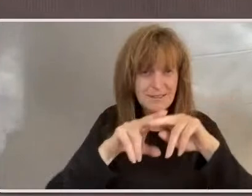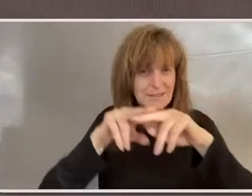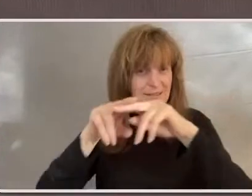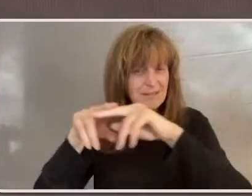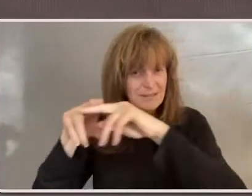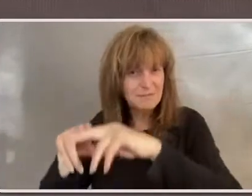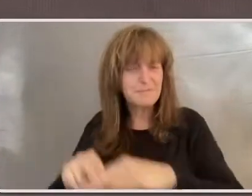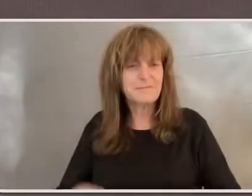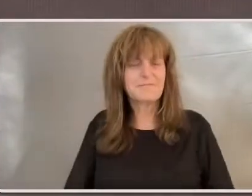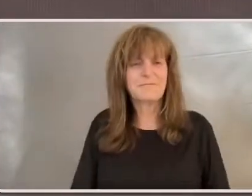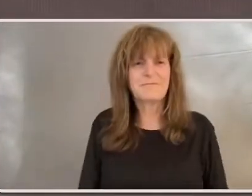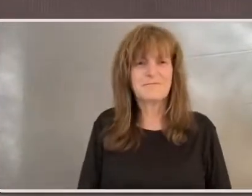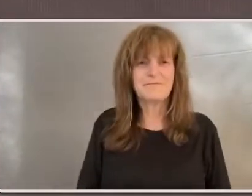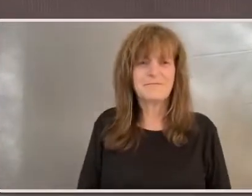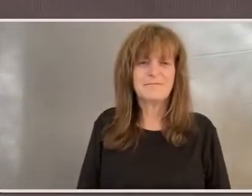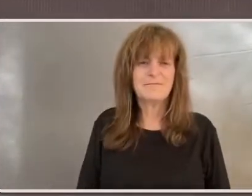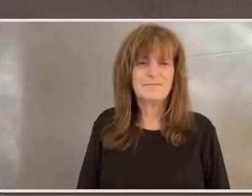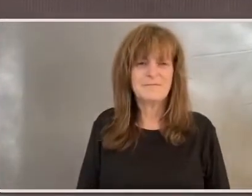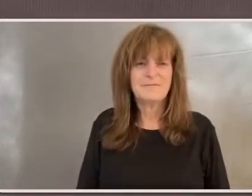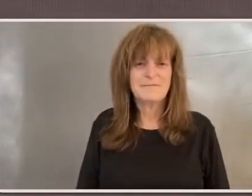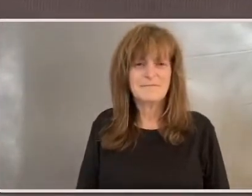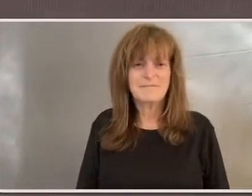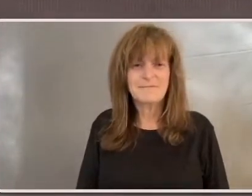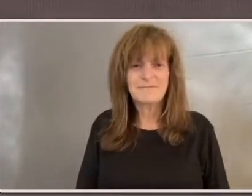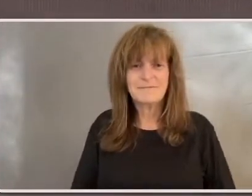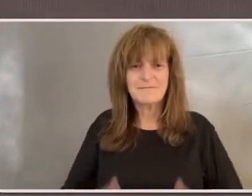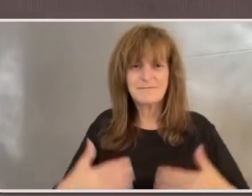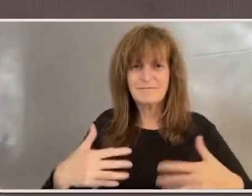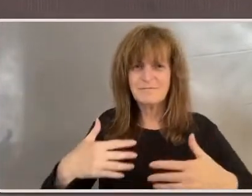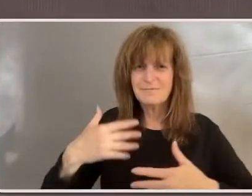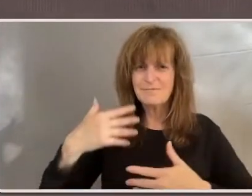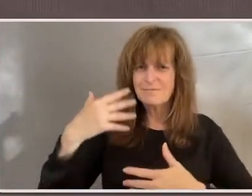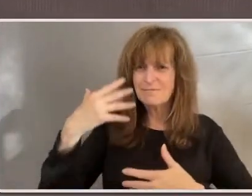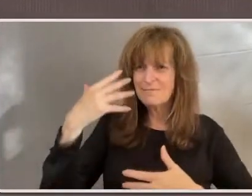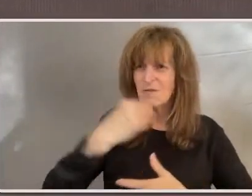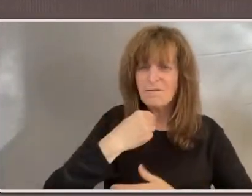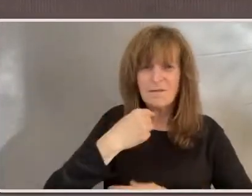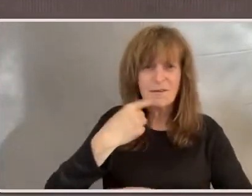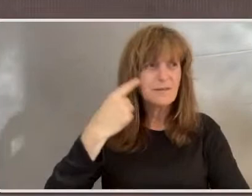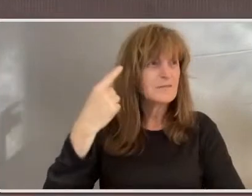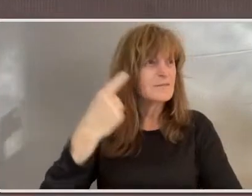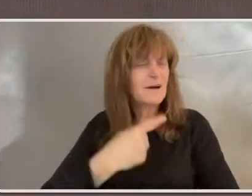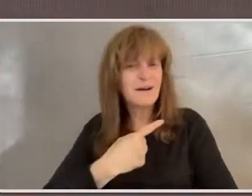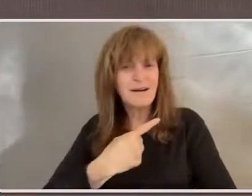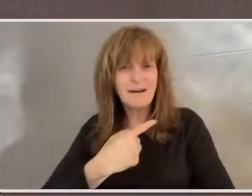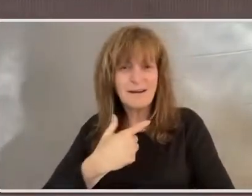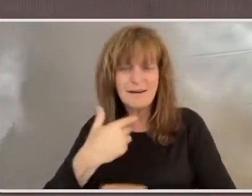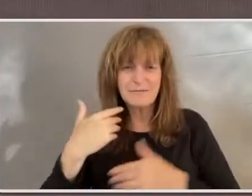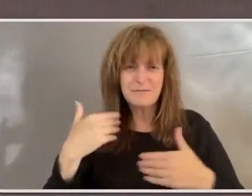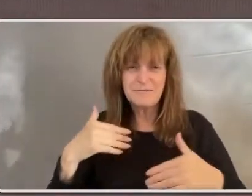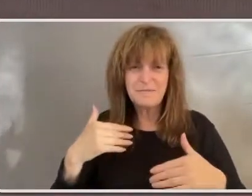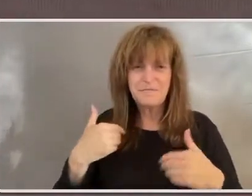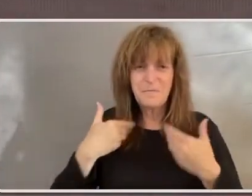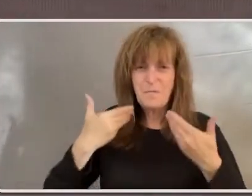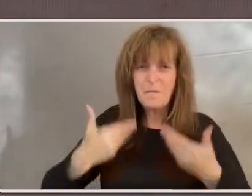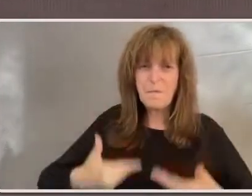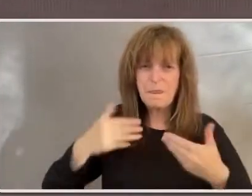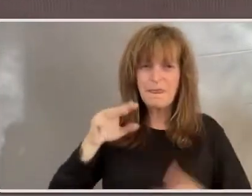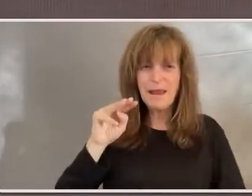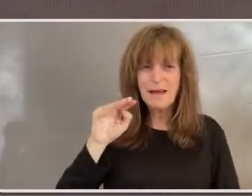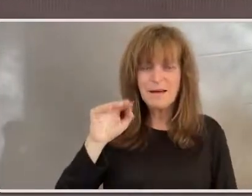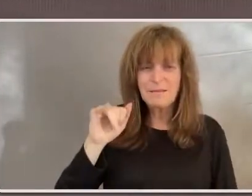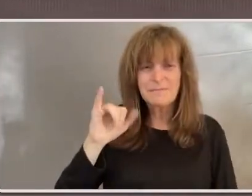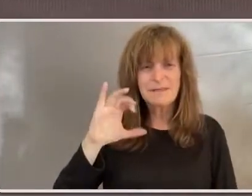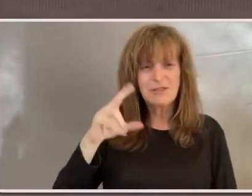What a glorious day. I am Michelle D'Emmanuel, the Secretary of the Cabinet, Clerk of the Executive Council, and the